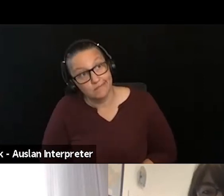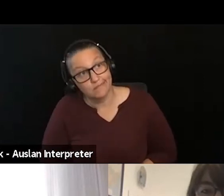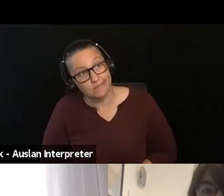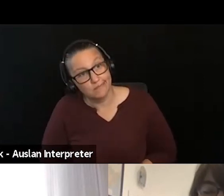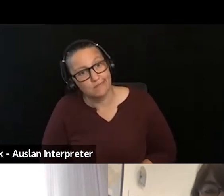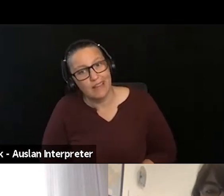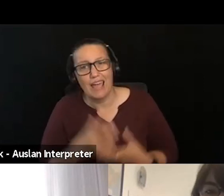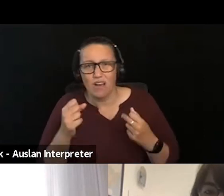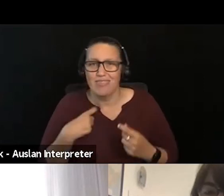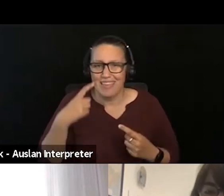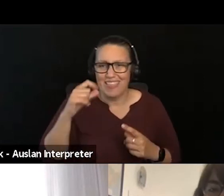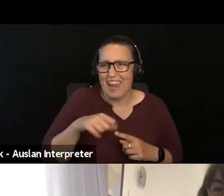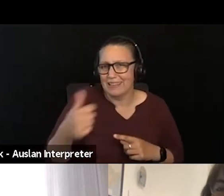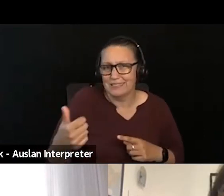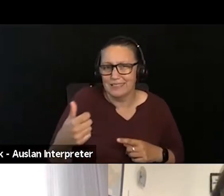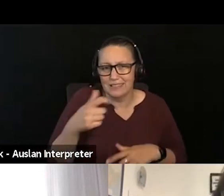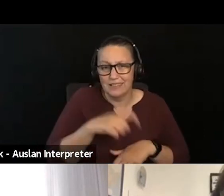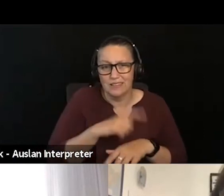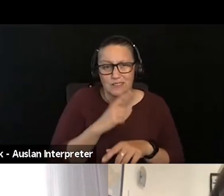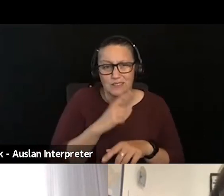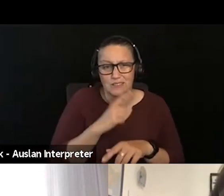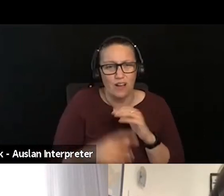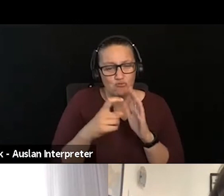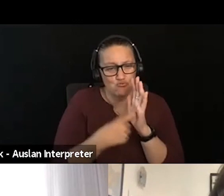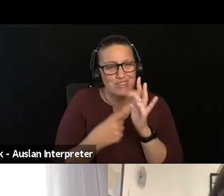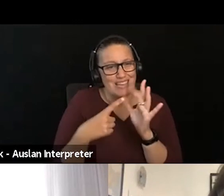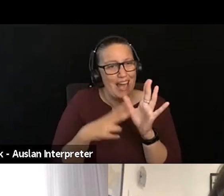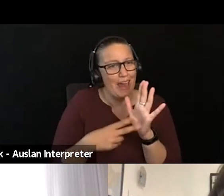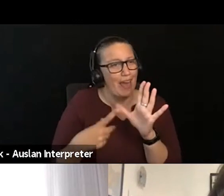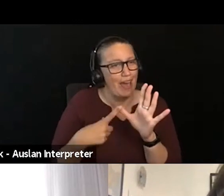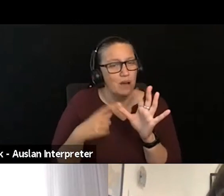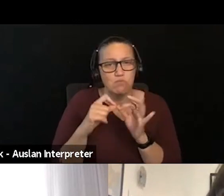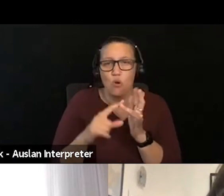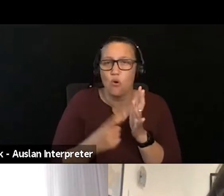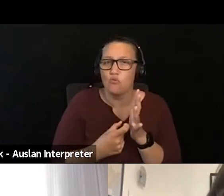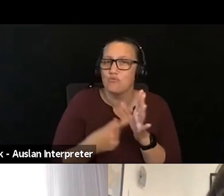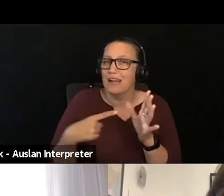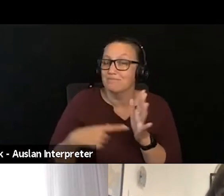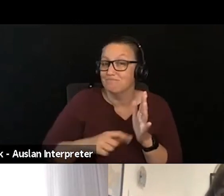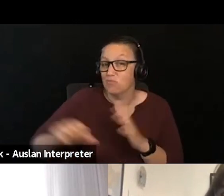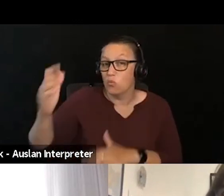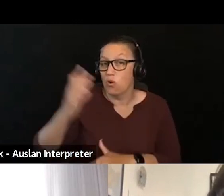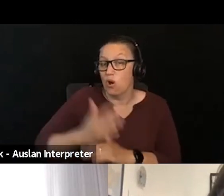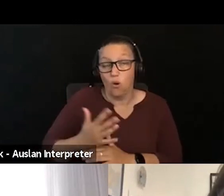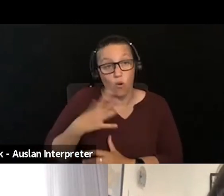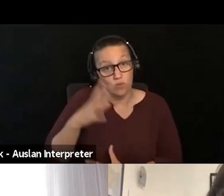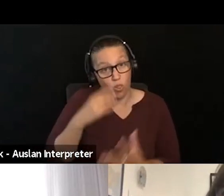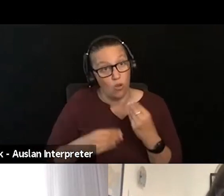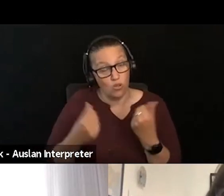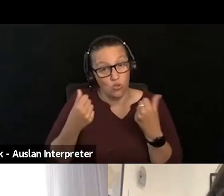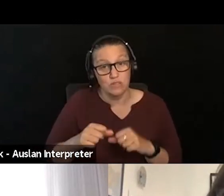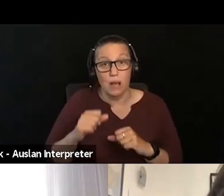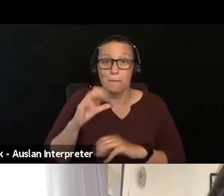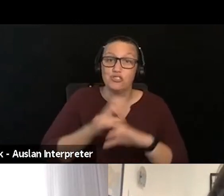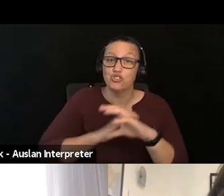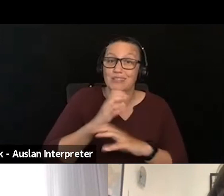so I think I mentioned some of Kriana Bharat's work. She's looking at using machine learning for these kinds of linked data